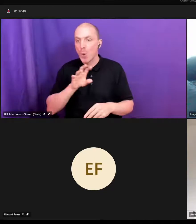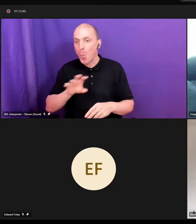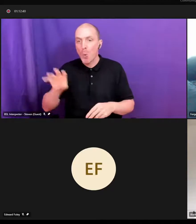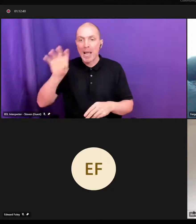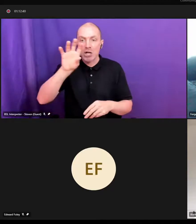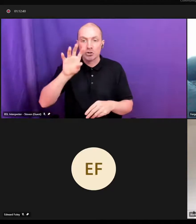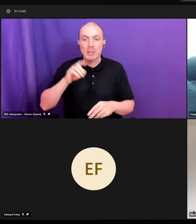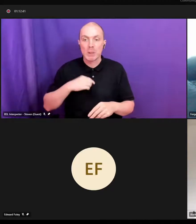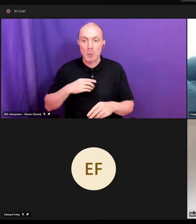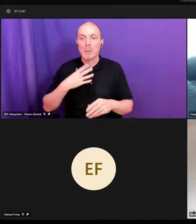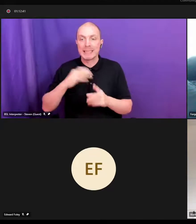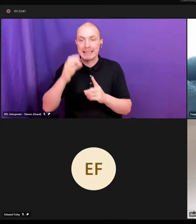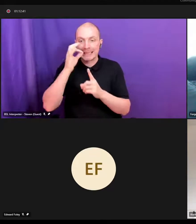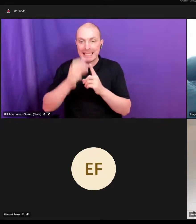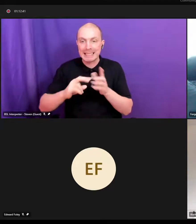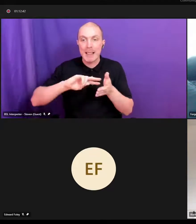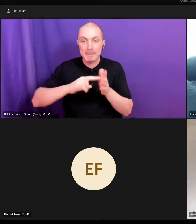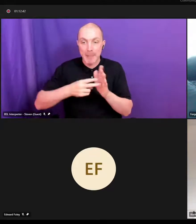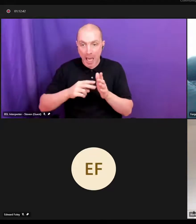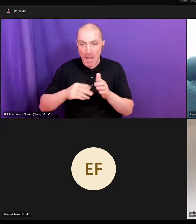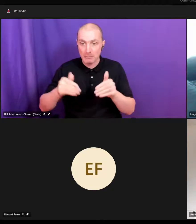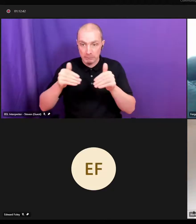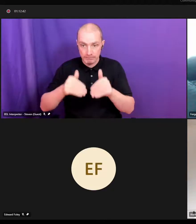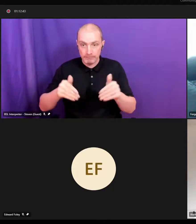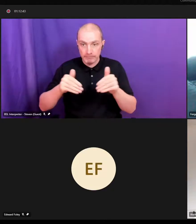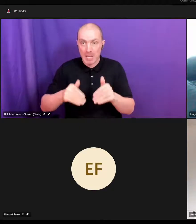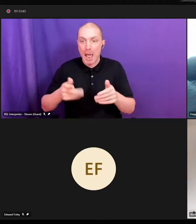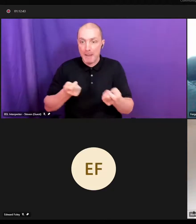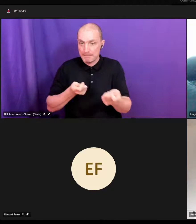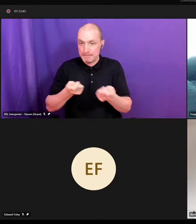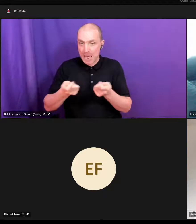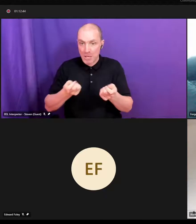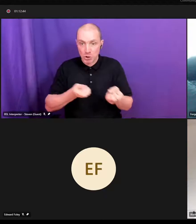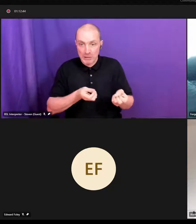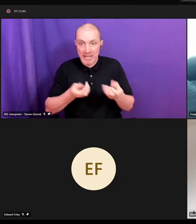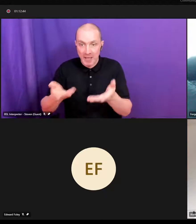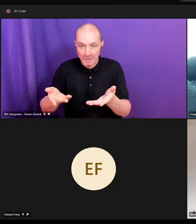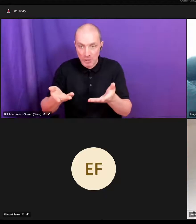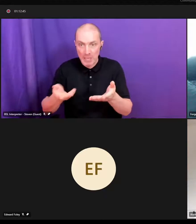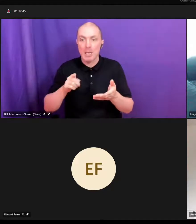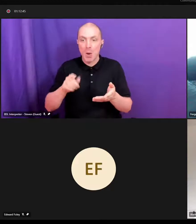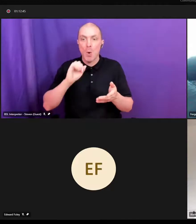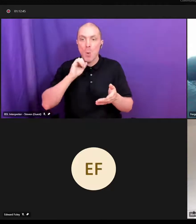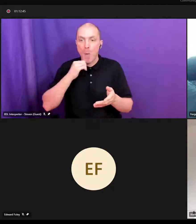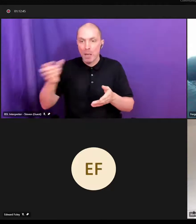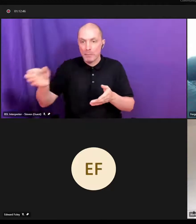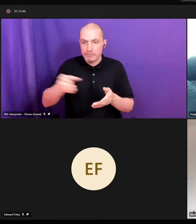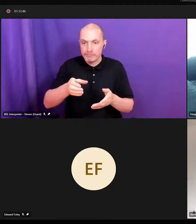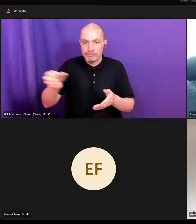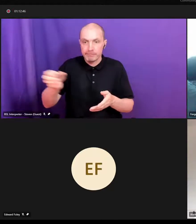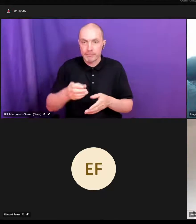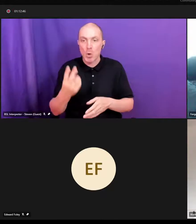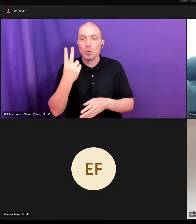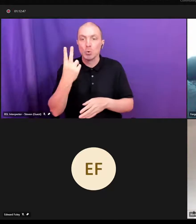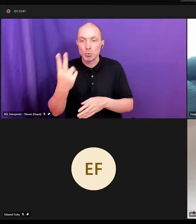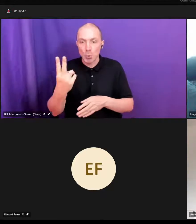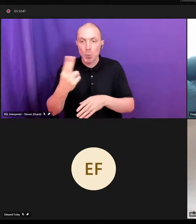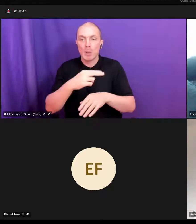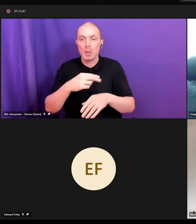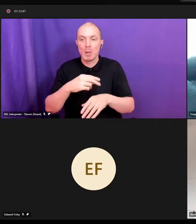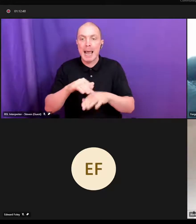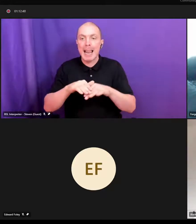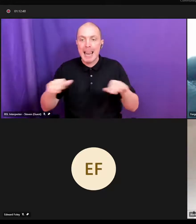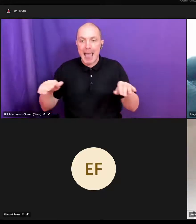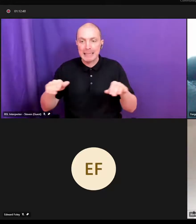sites to be refurbished and to manage the delivery on site, additional capacity via the appointment of 2 landscape development officers are required to undertake